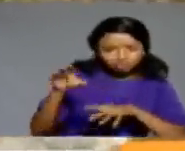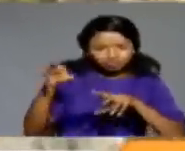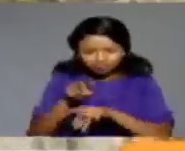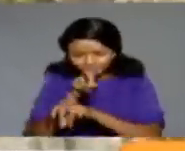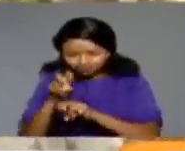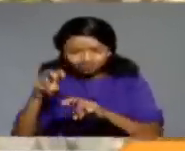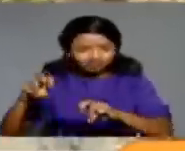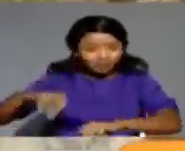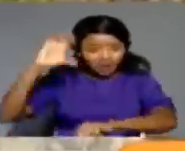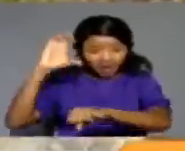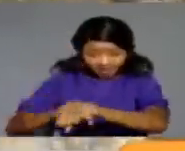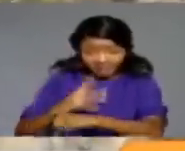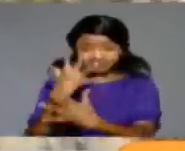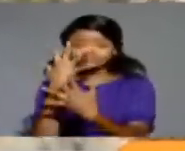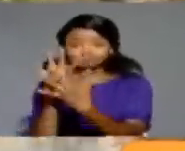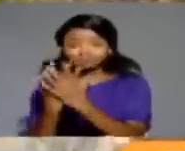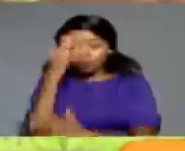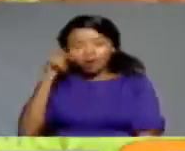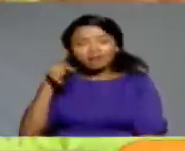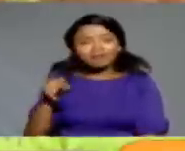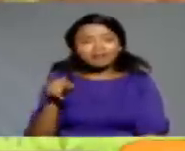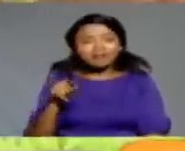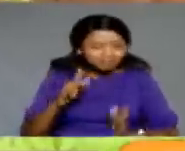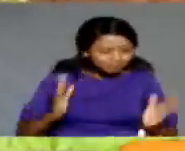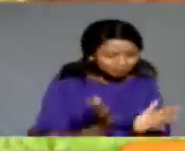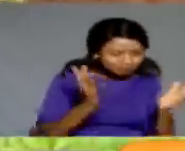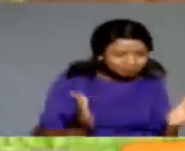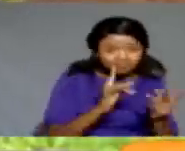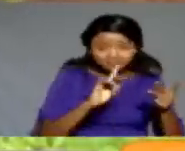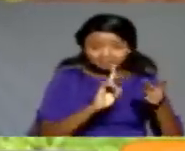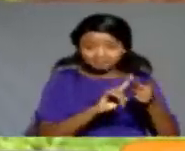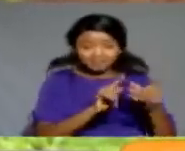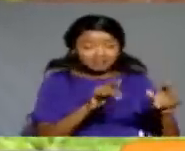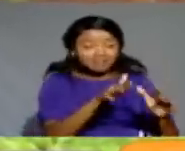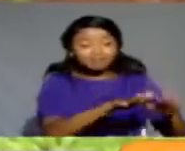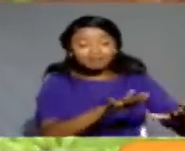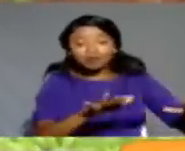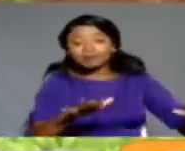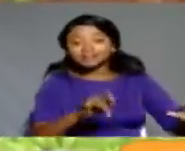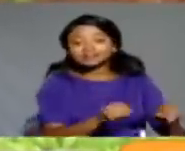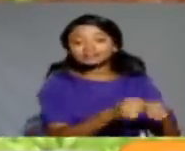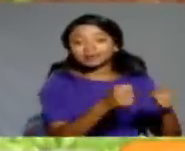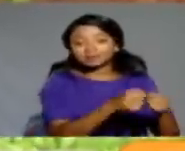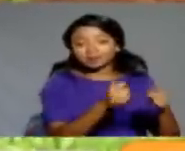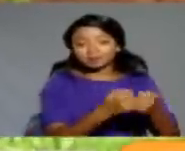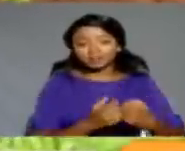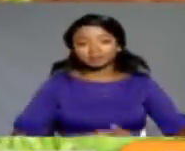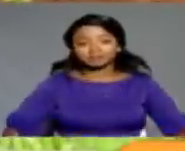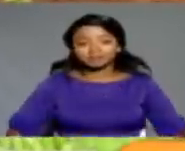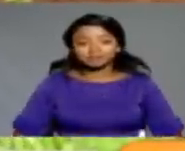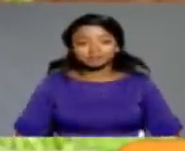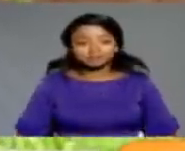arrest him. Sang is likely to face incitement and destruction to property charges. Raquel Muigai, Citizen TV.